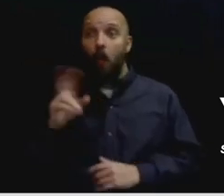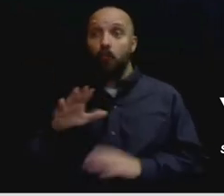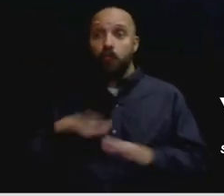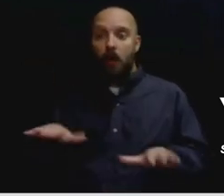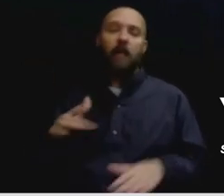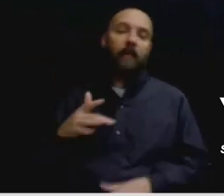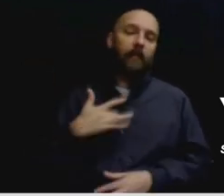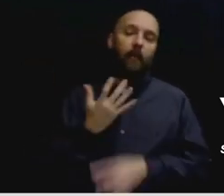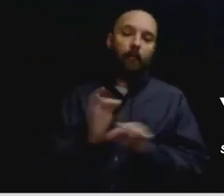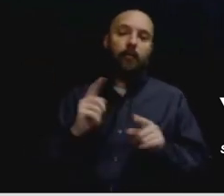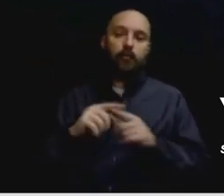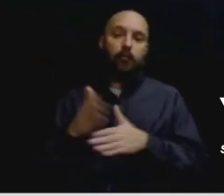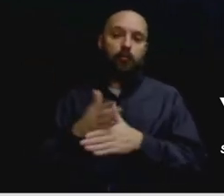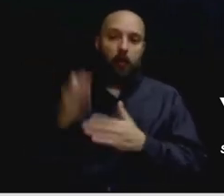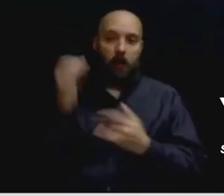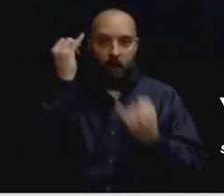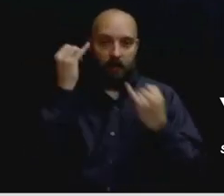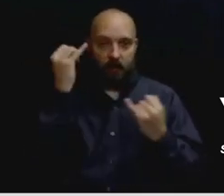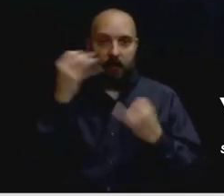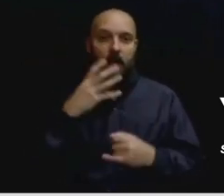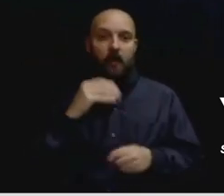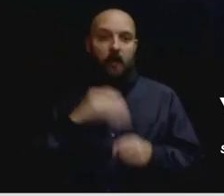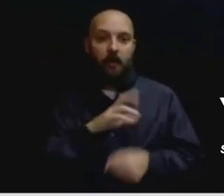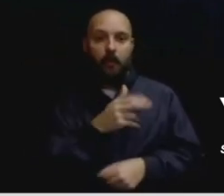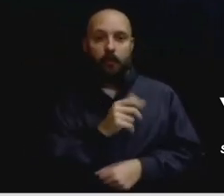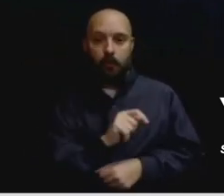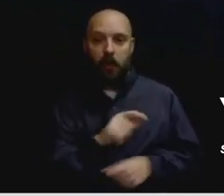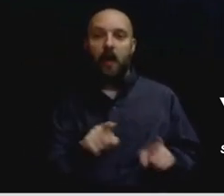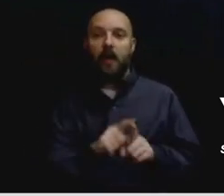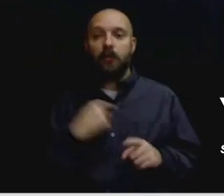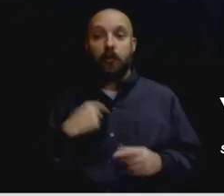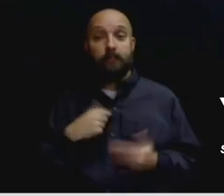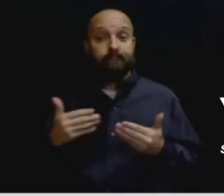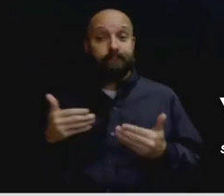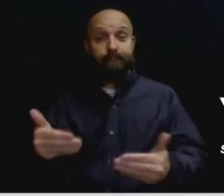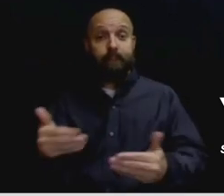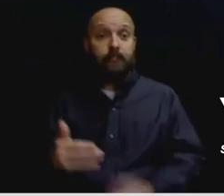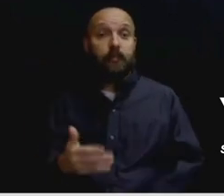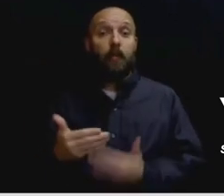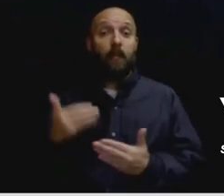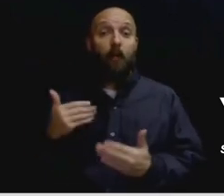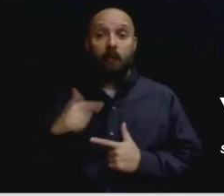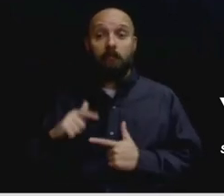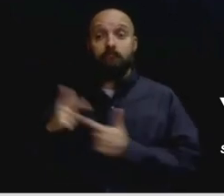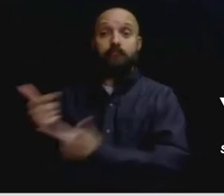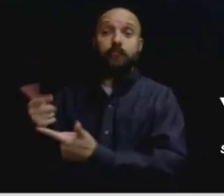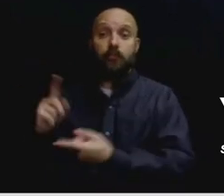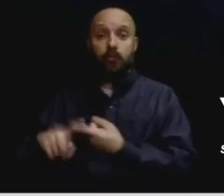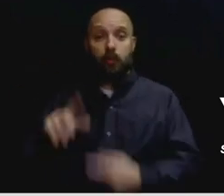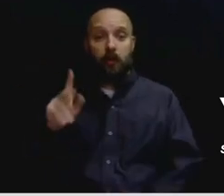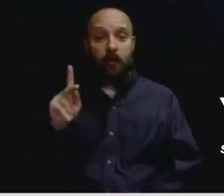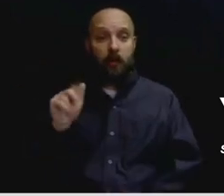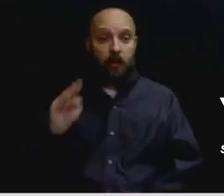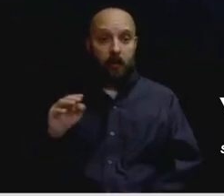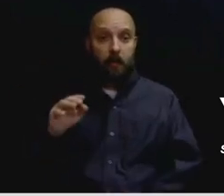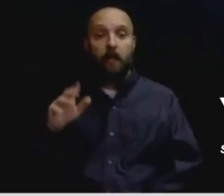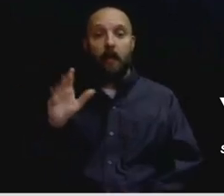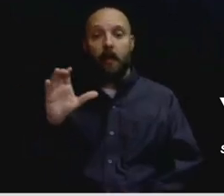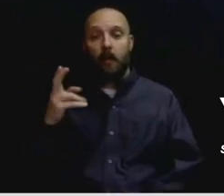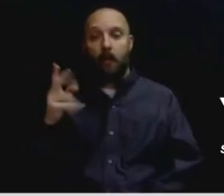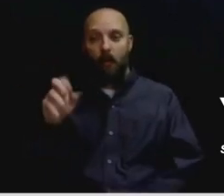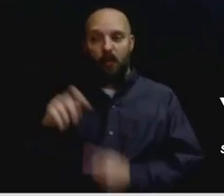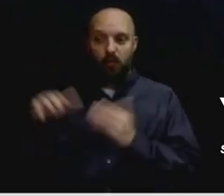to share those ideas in the chat as we move along. So before I turn it over to Kim and Chloe to introduce